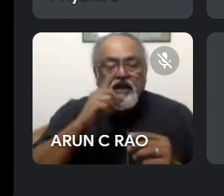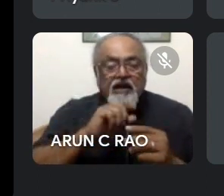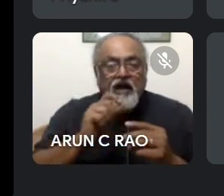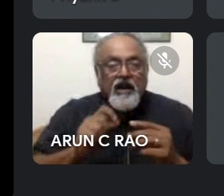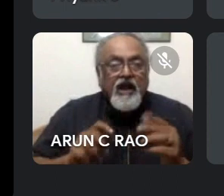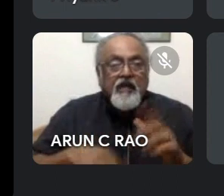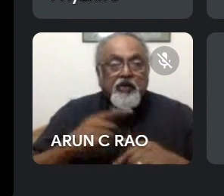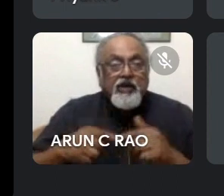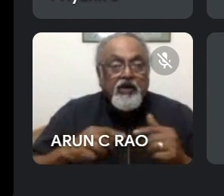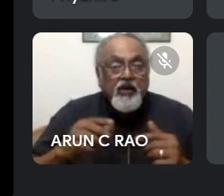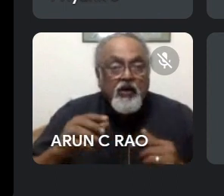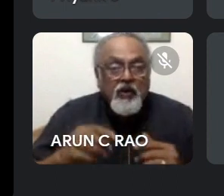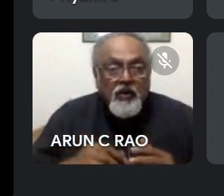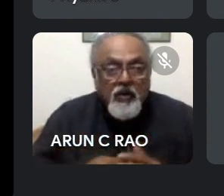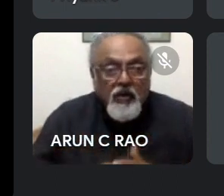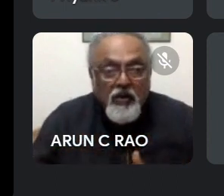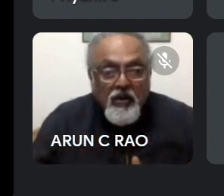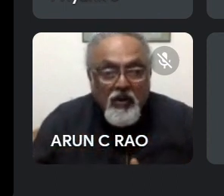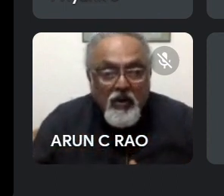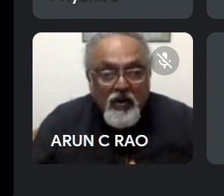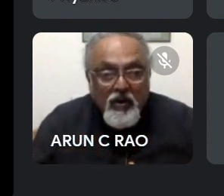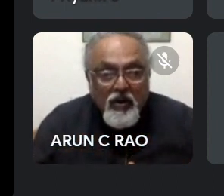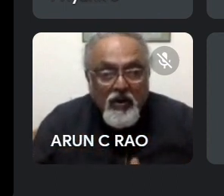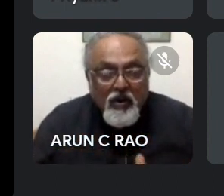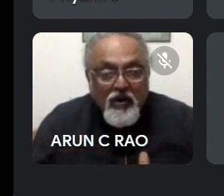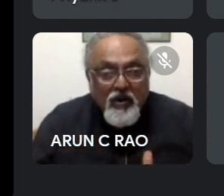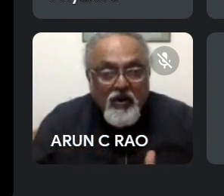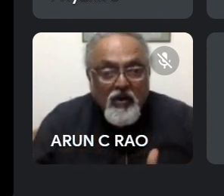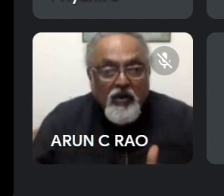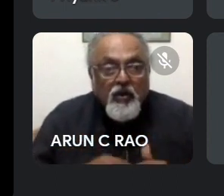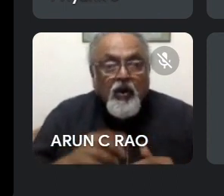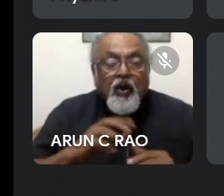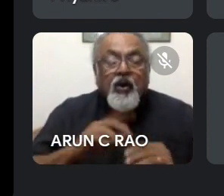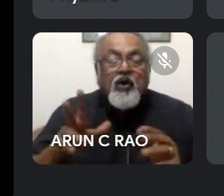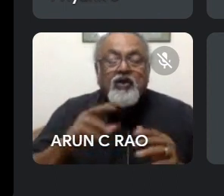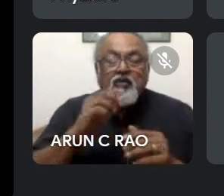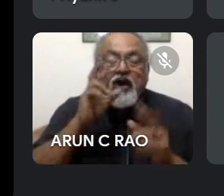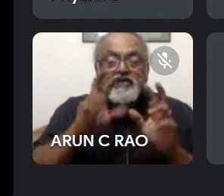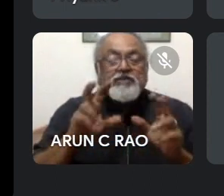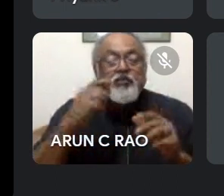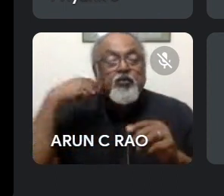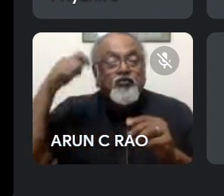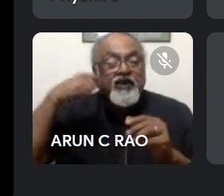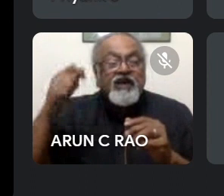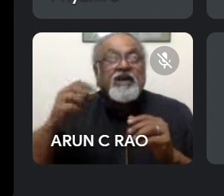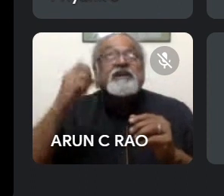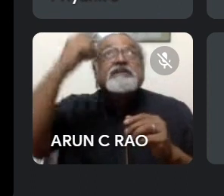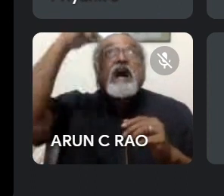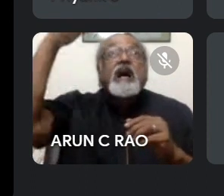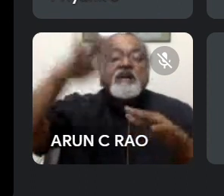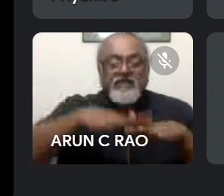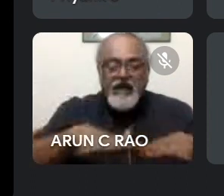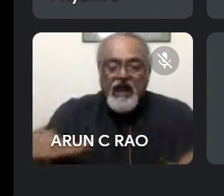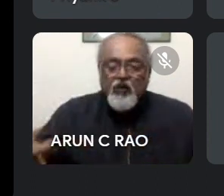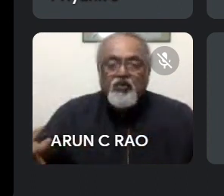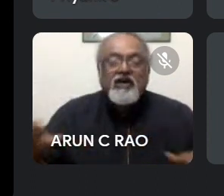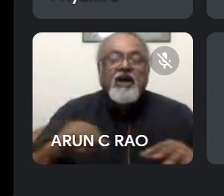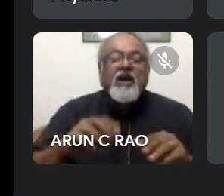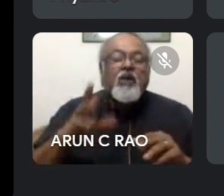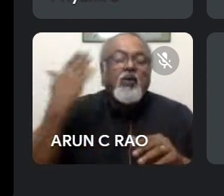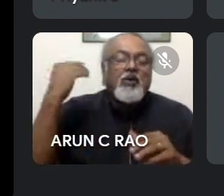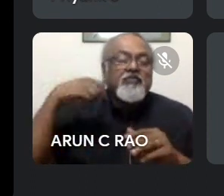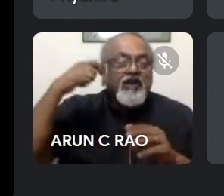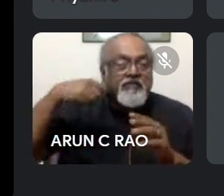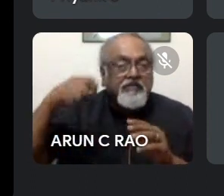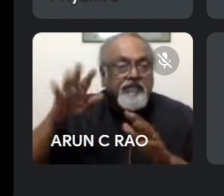watched Dar is Zameen Par and I finally looked back on all of my, bad spellings and realizing, holy shit, okay, I may